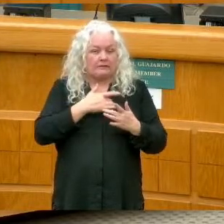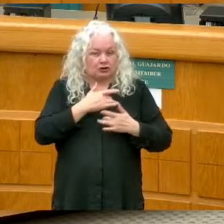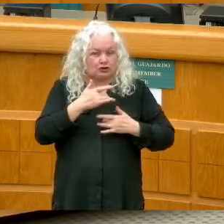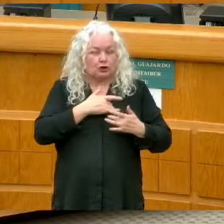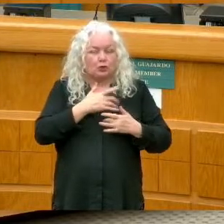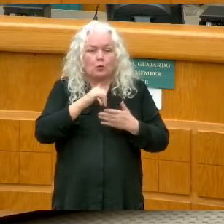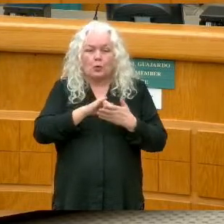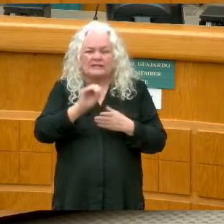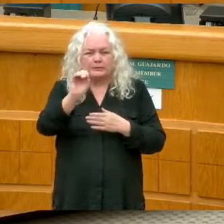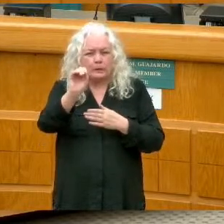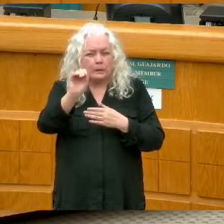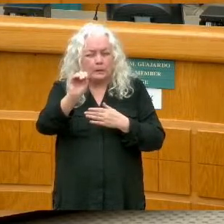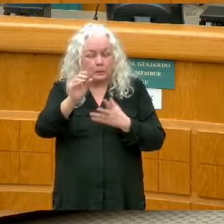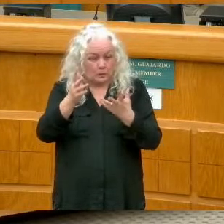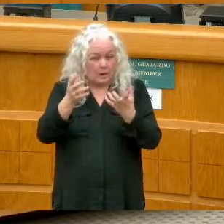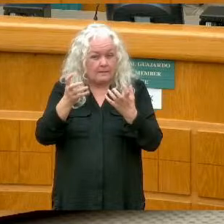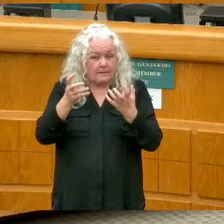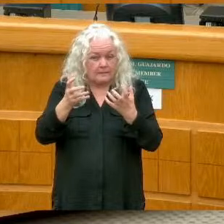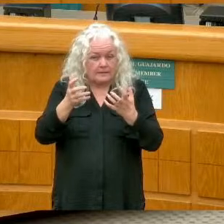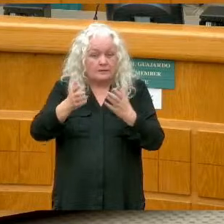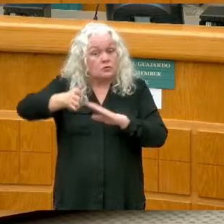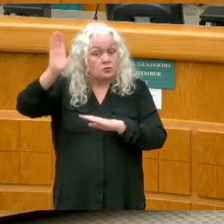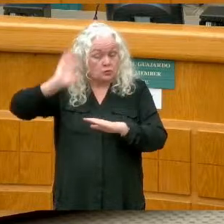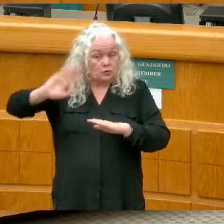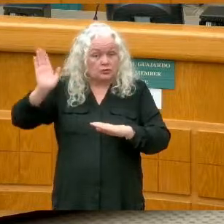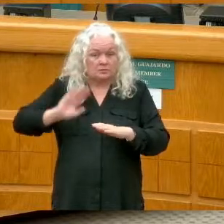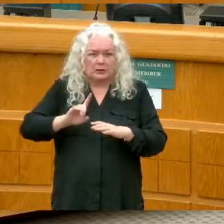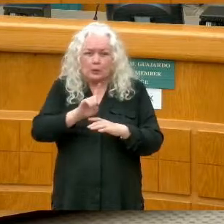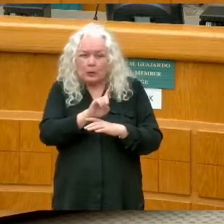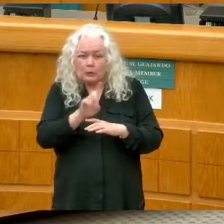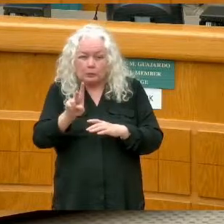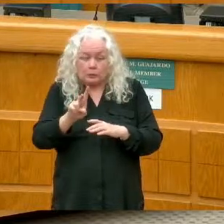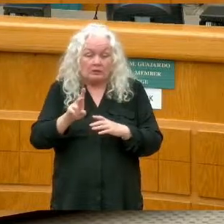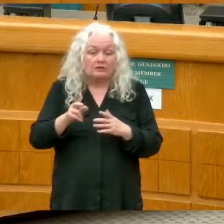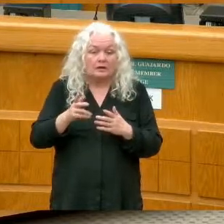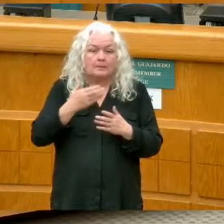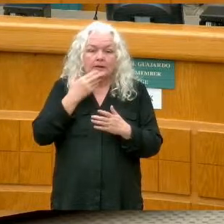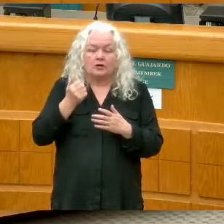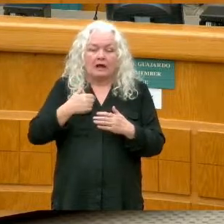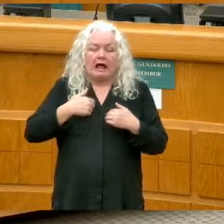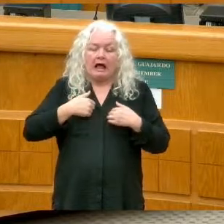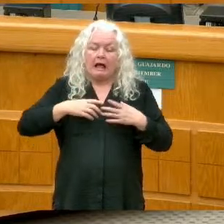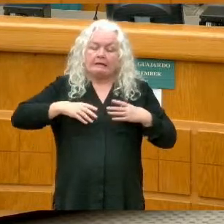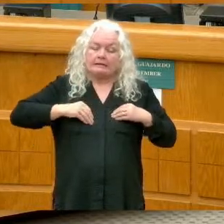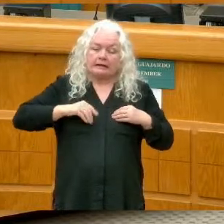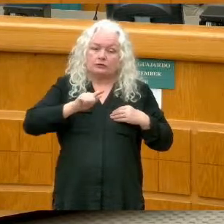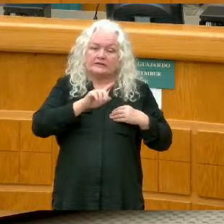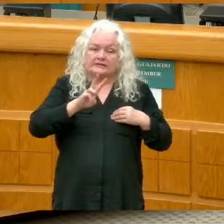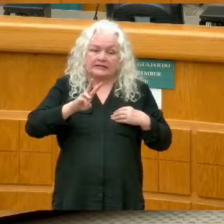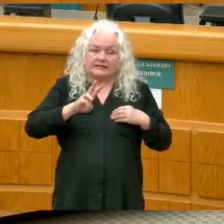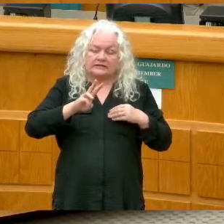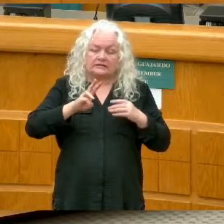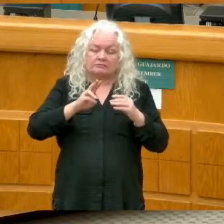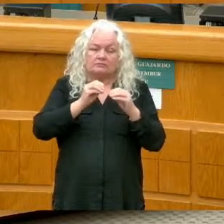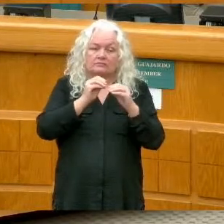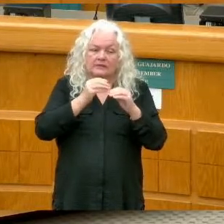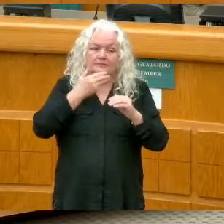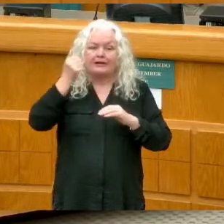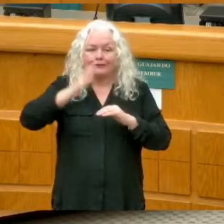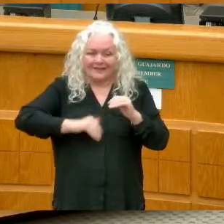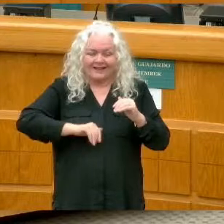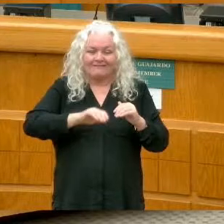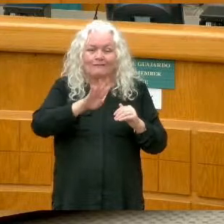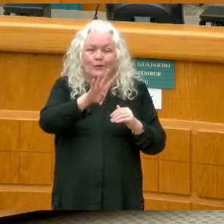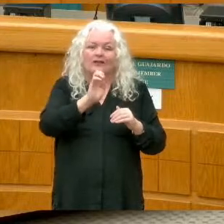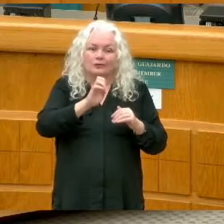at that 0 number that we used to be at, or 1s or 2s. But we'll take 26 over 400 for sure.